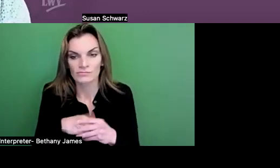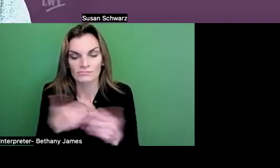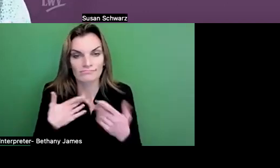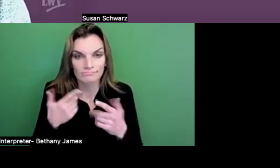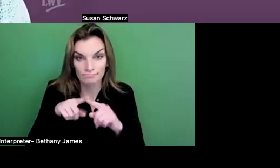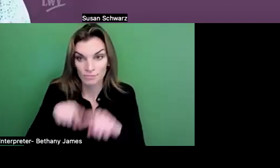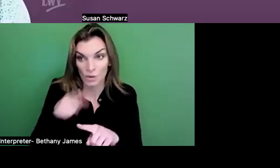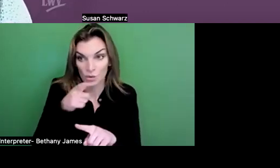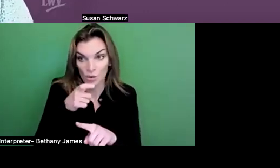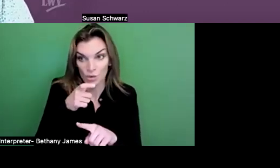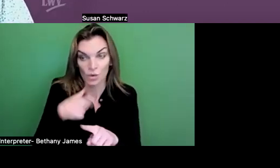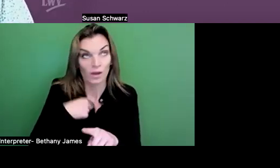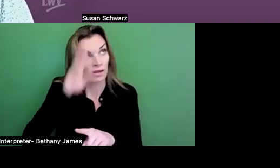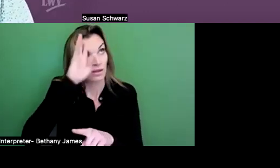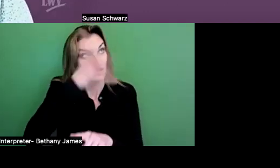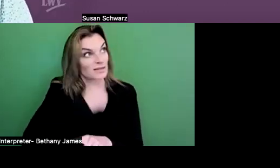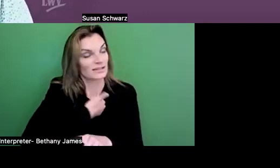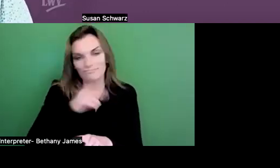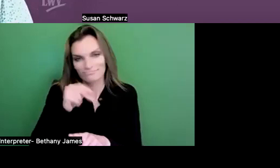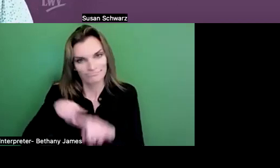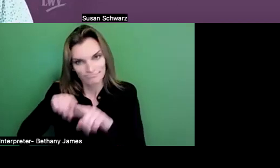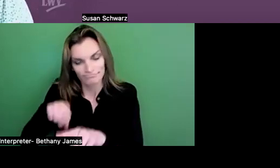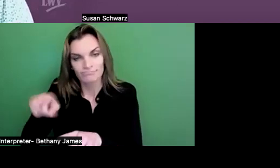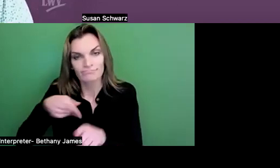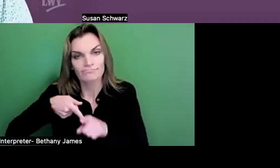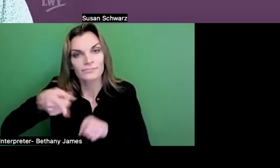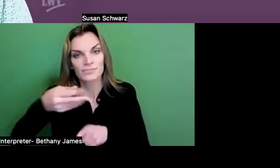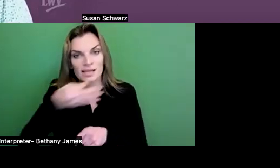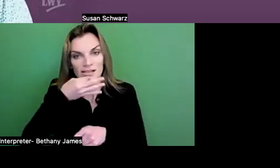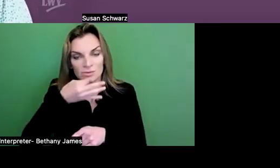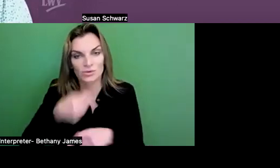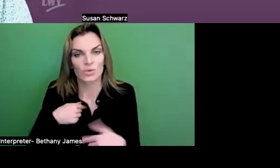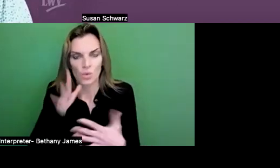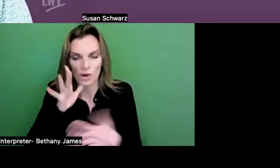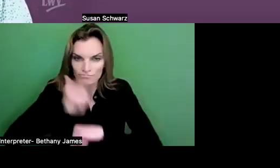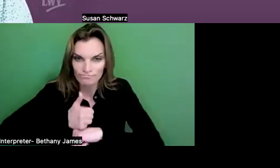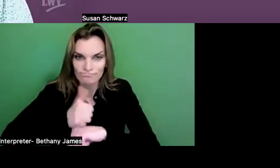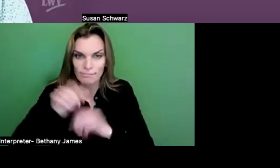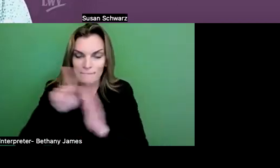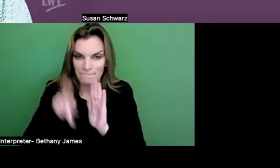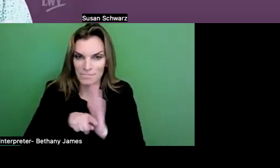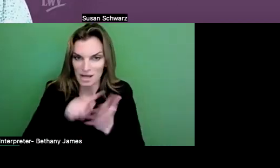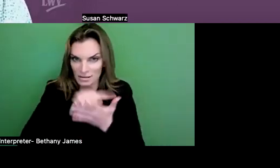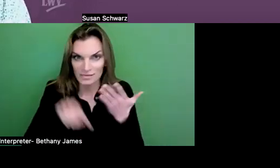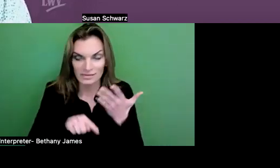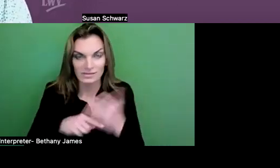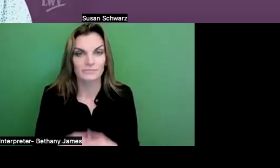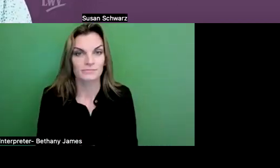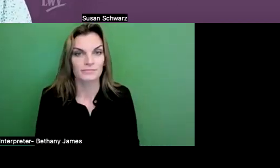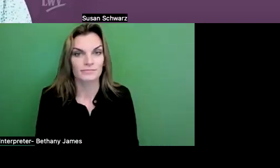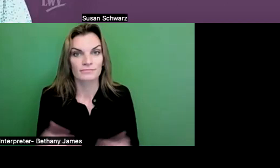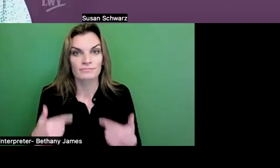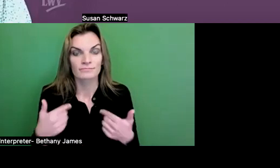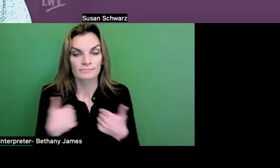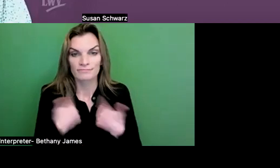who will lay out the policies that I and the Board of Trustees make. When it comes to the time, I have